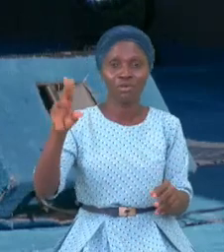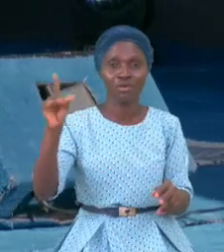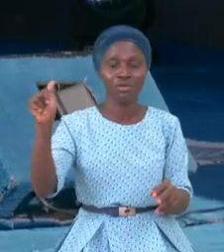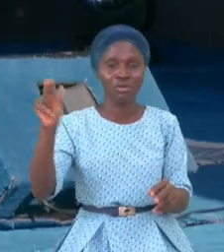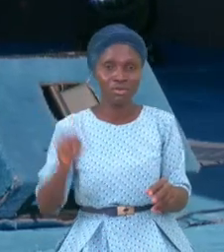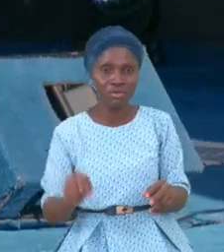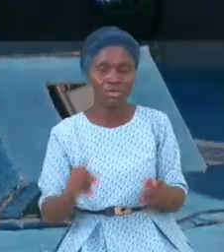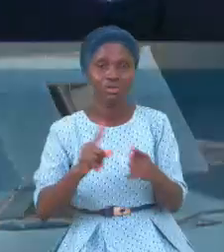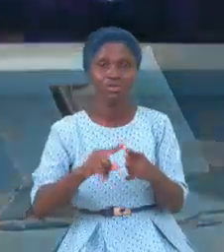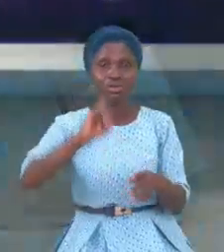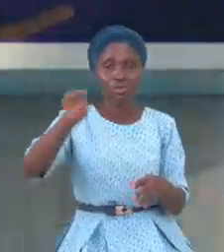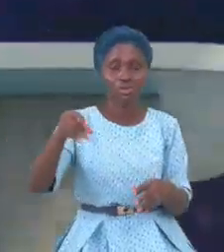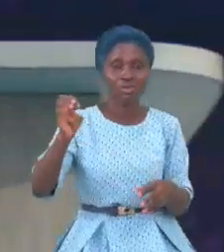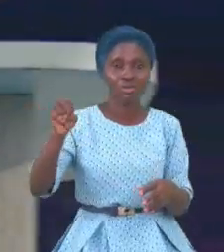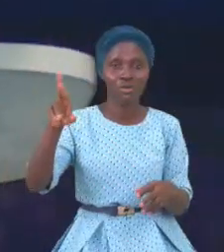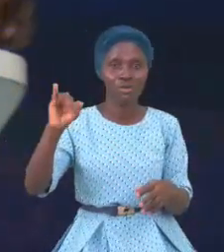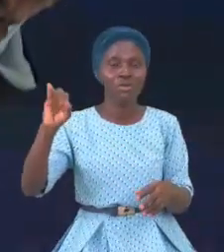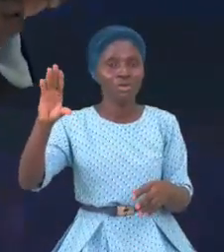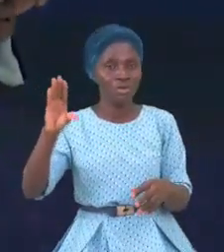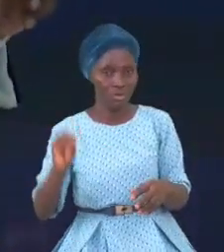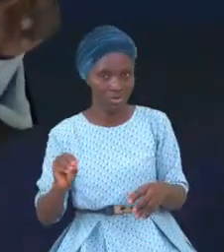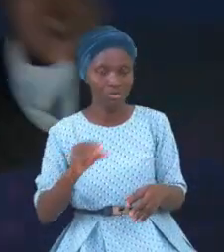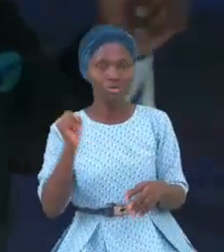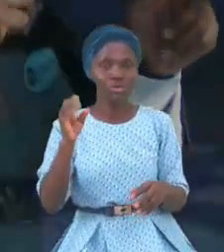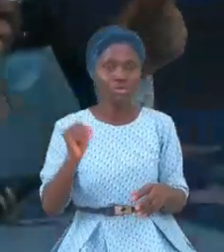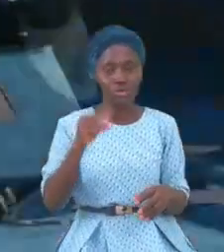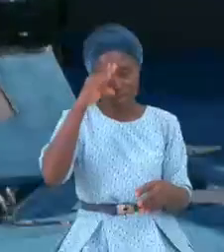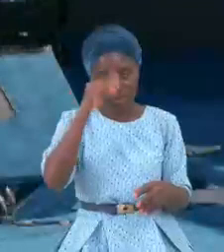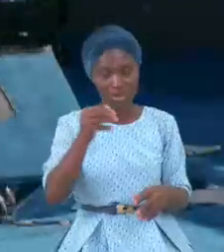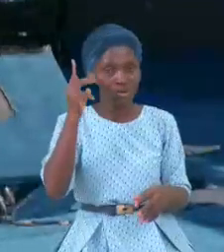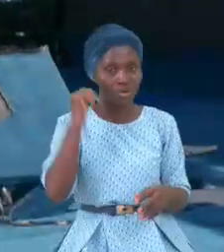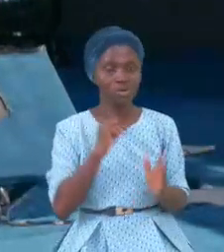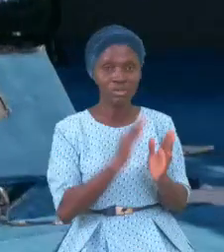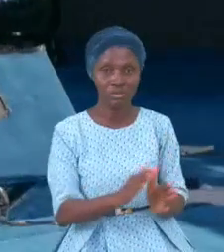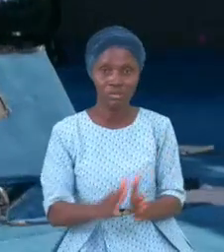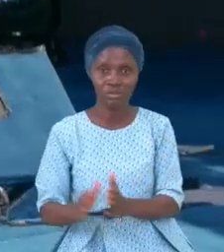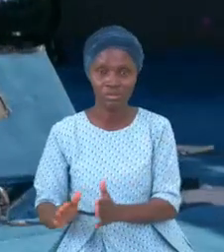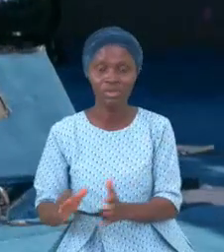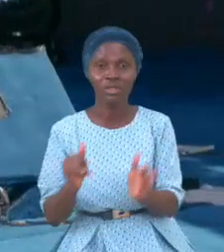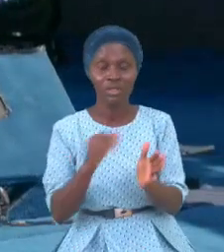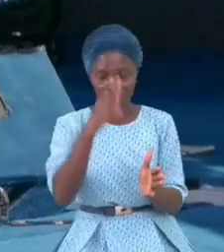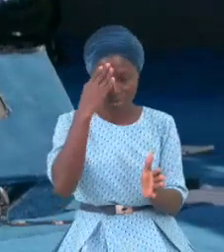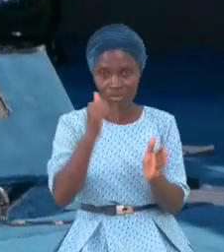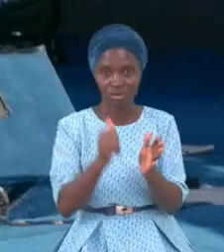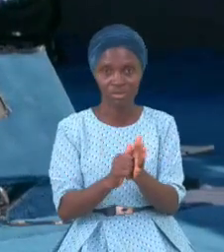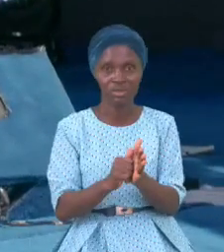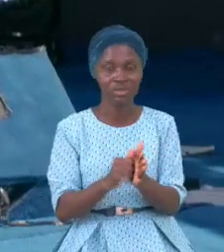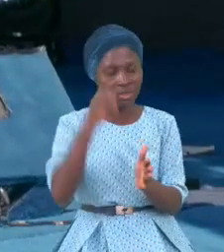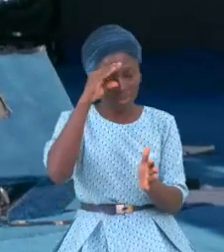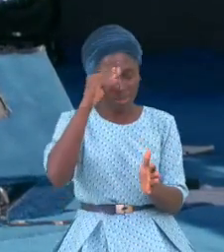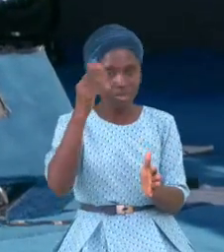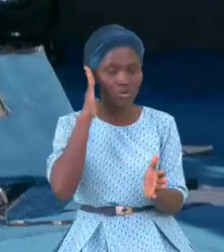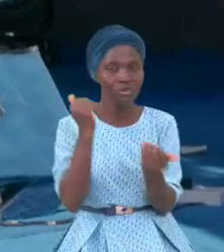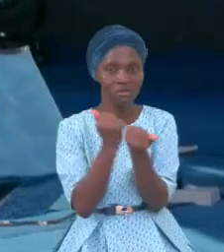was prepared that he will fight the armies in the army of the Lord, and they will prevail. And